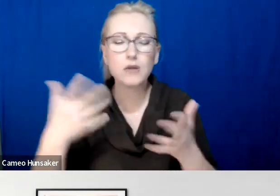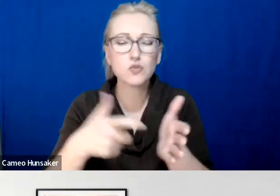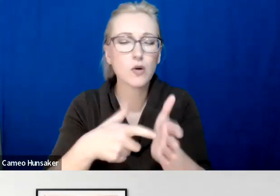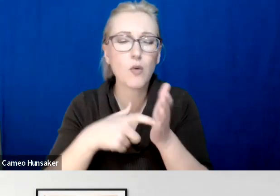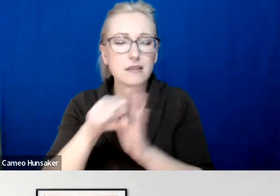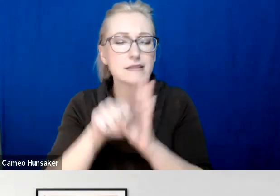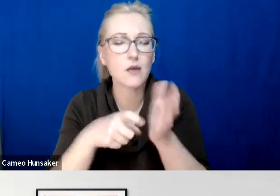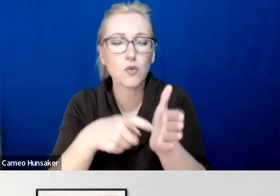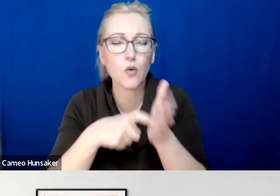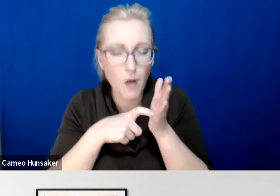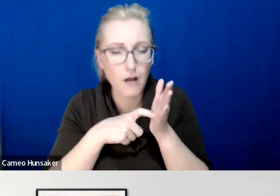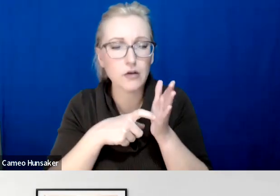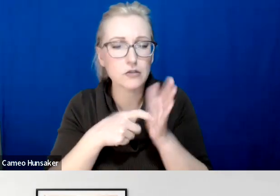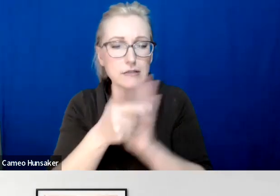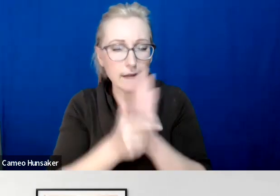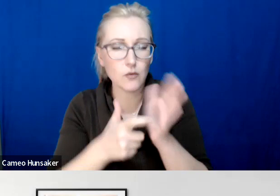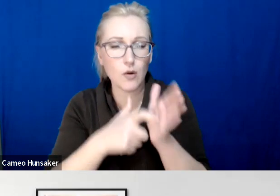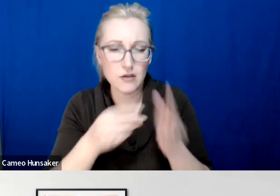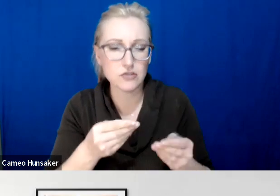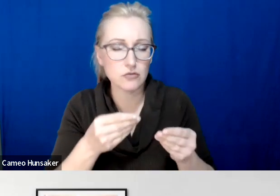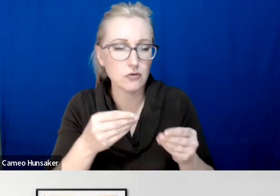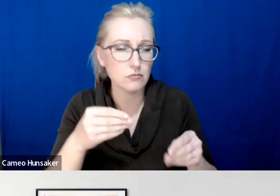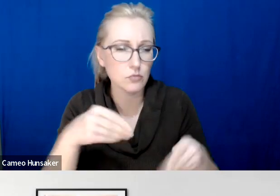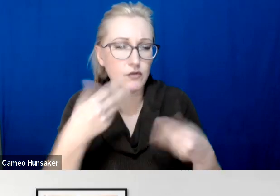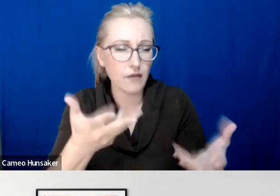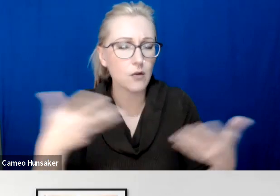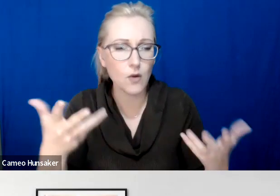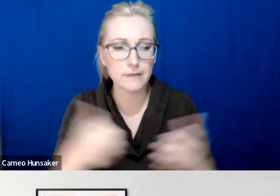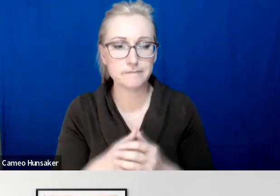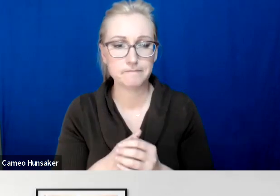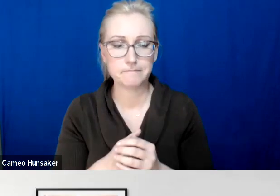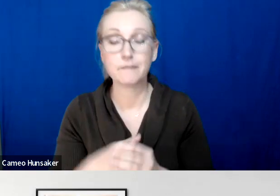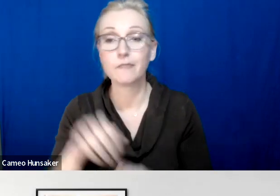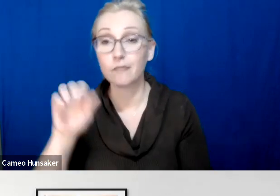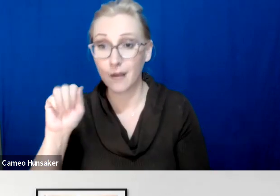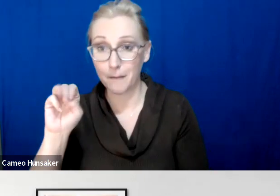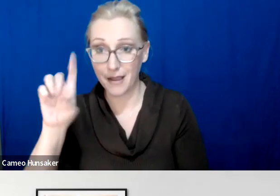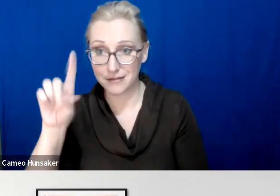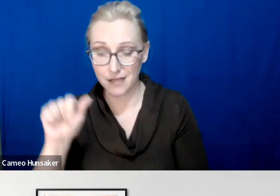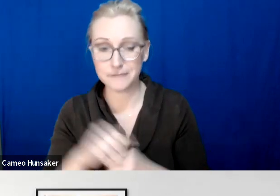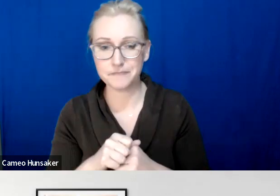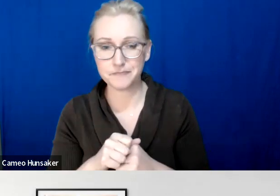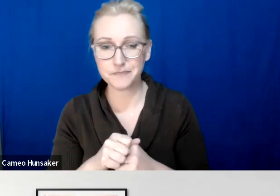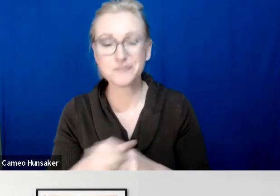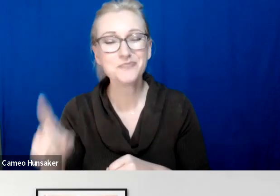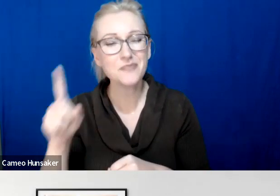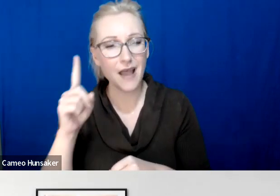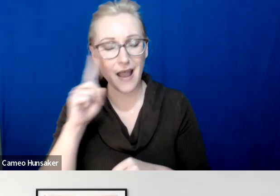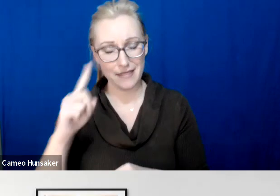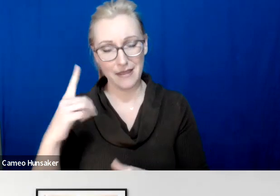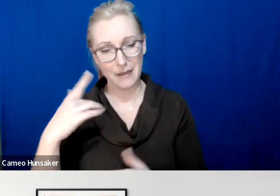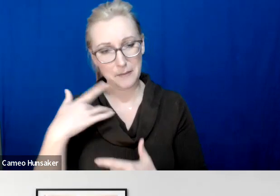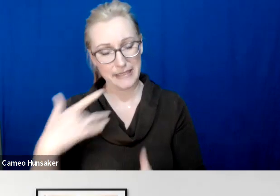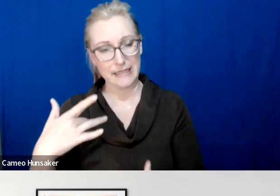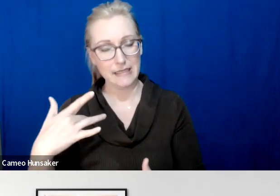when we think about kids and the services they get, I think we often divide them into those 3 categories that